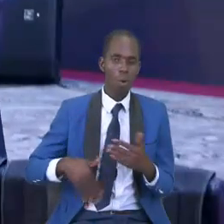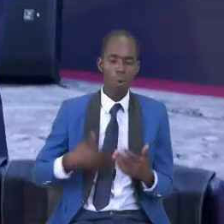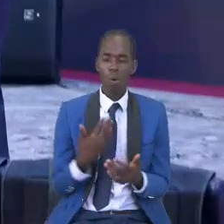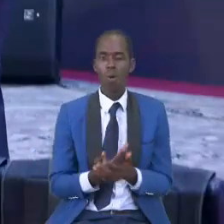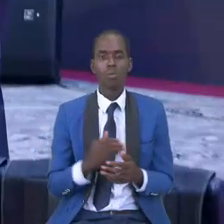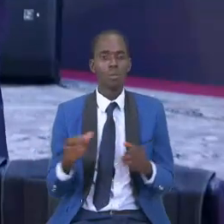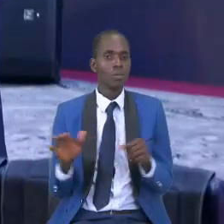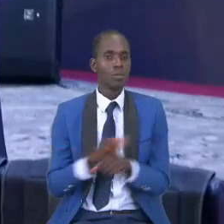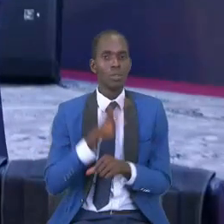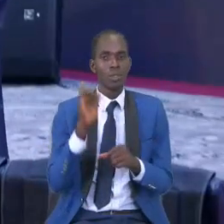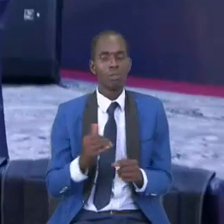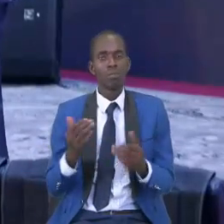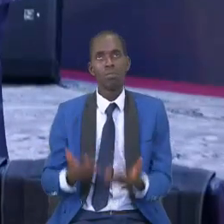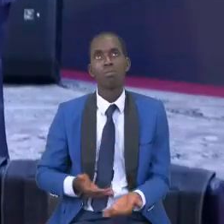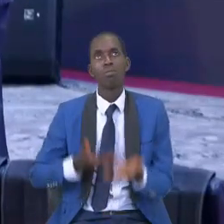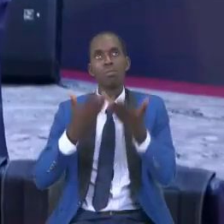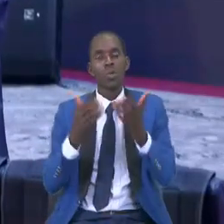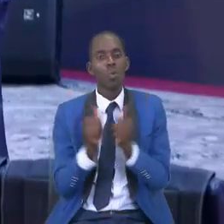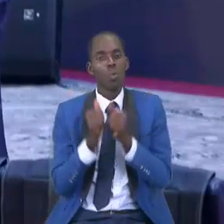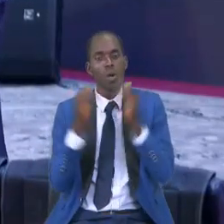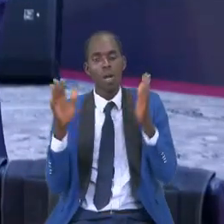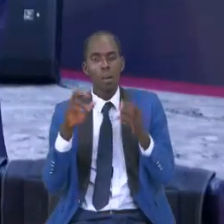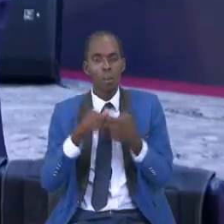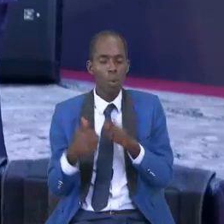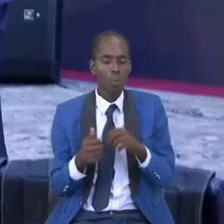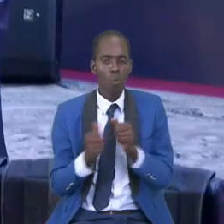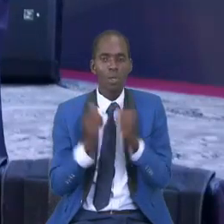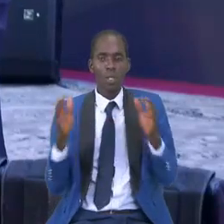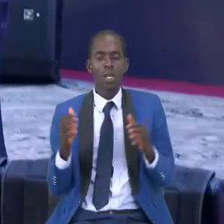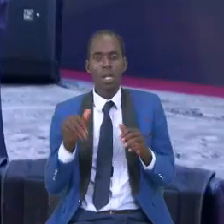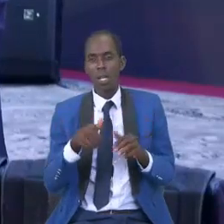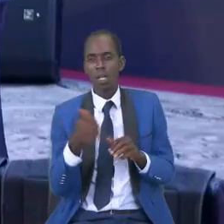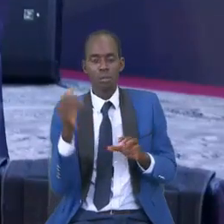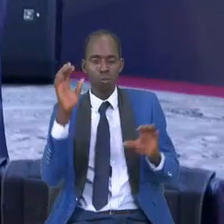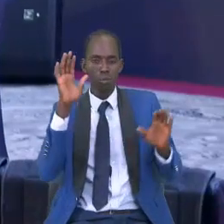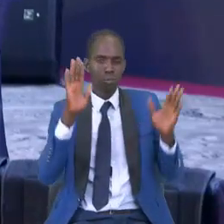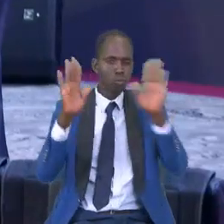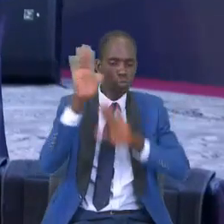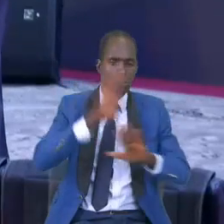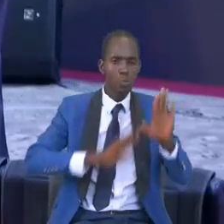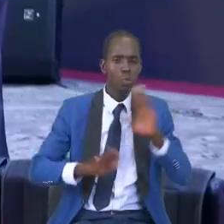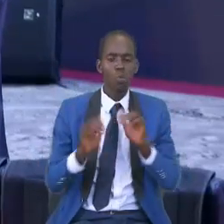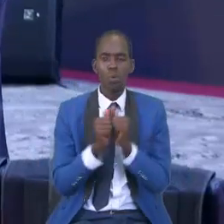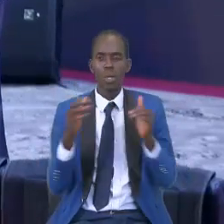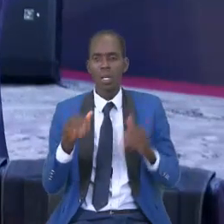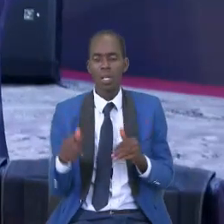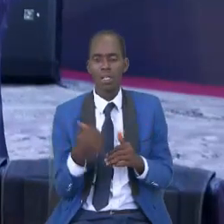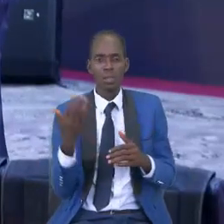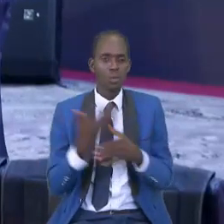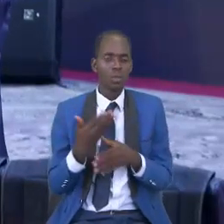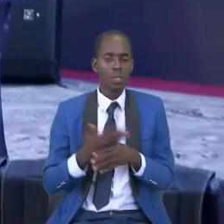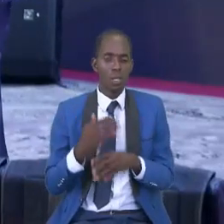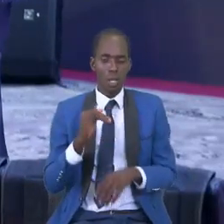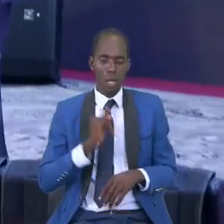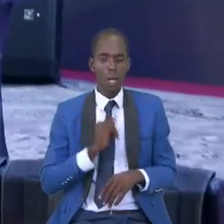any force, without any storm, without having to go through the sea, I will obey you. And then we lay our lives